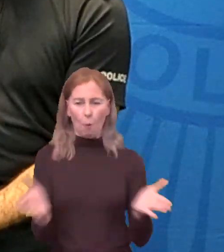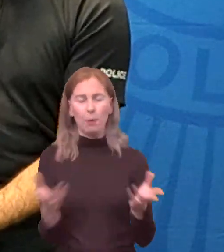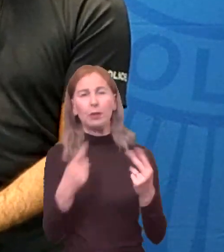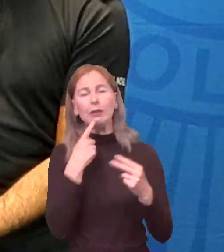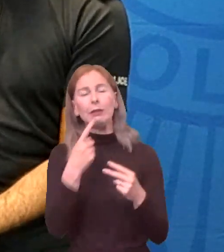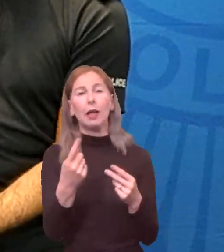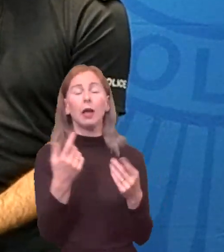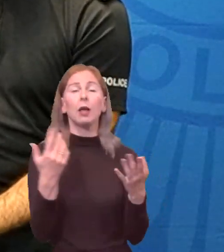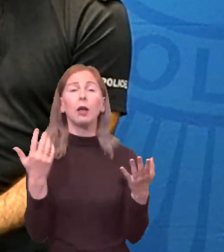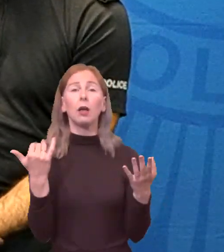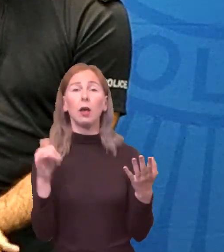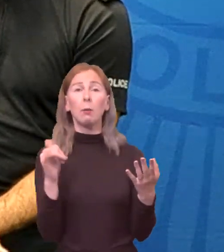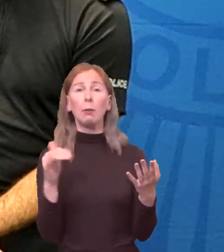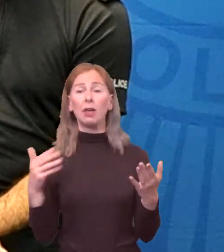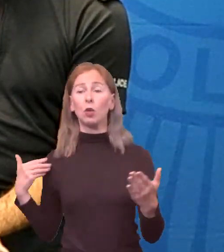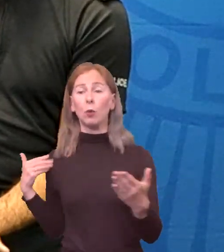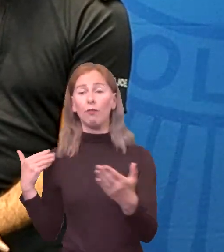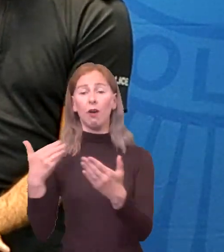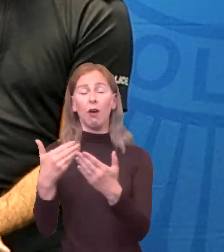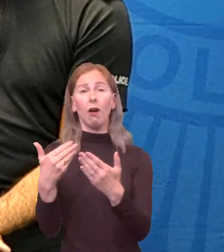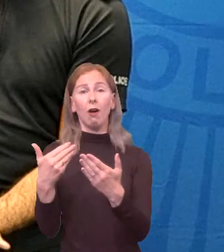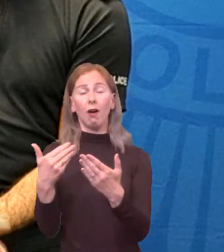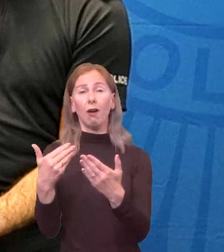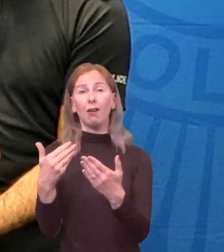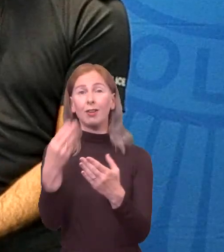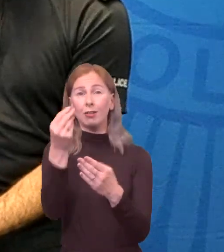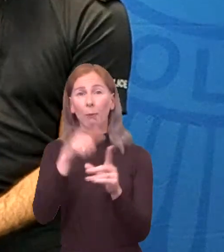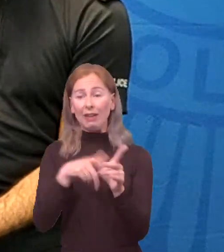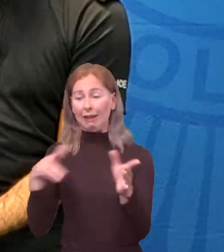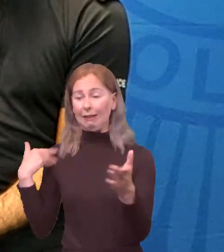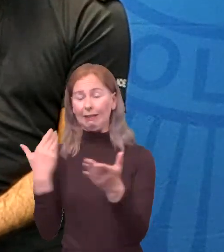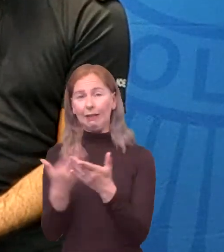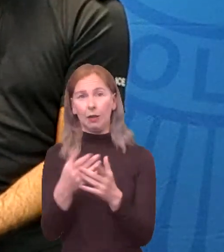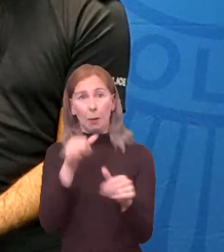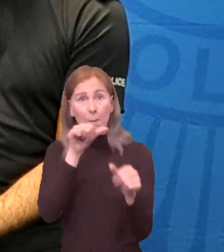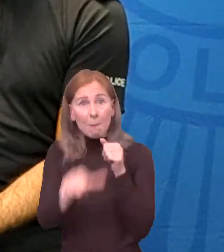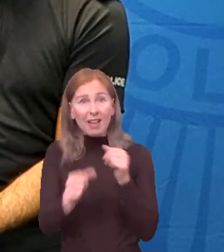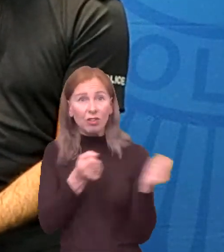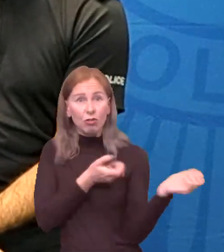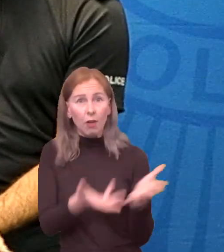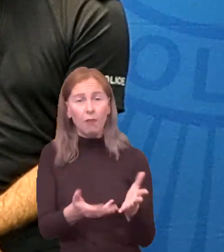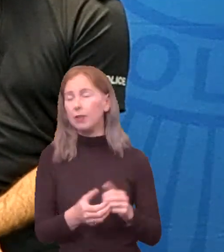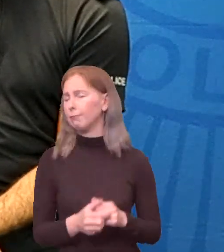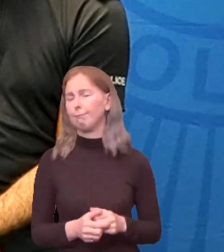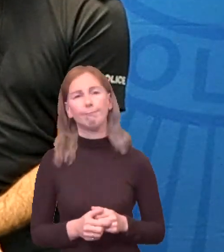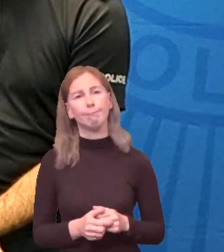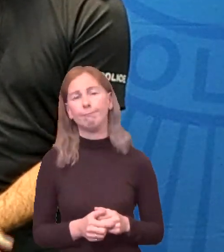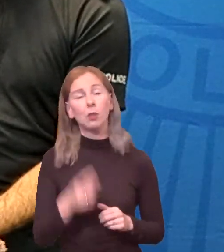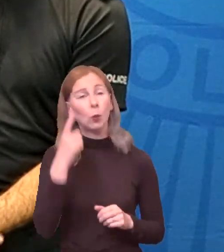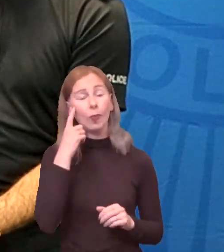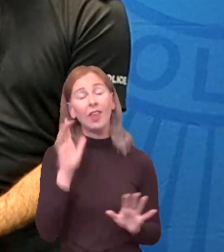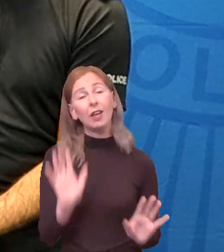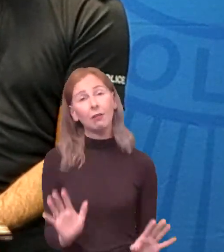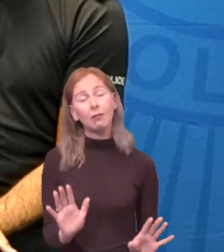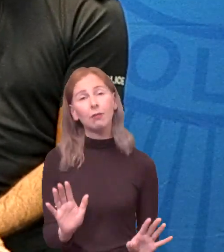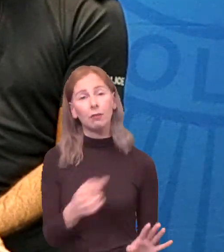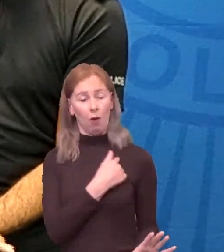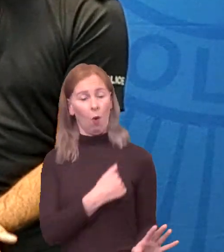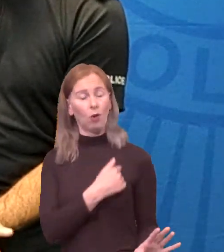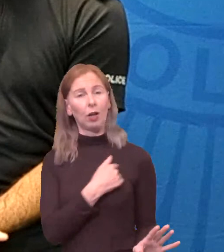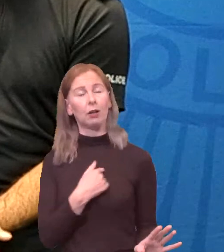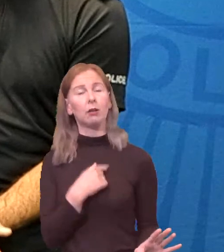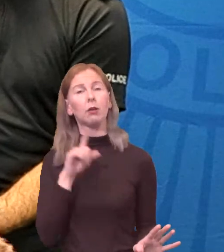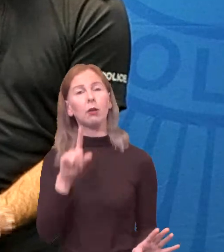the best service in previous years, and we recognise that there might be a disconnect still between us as